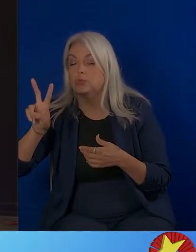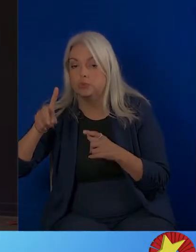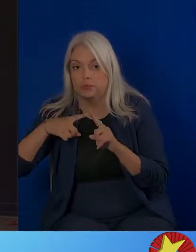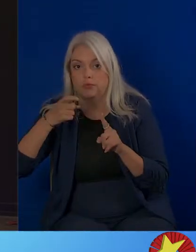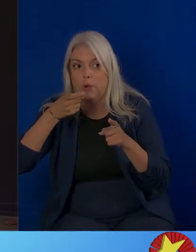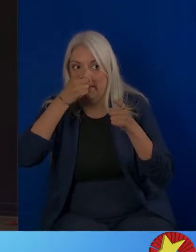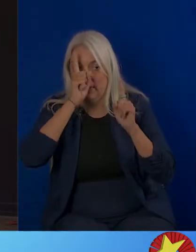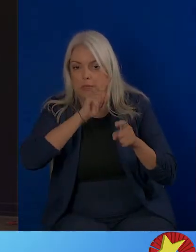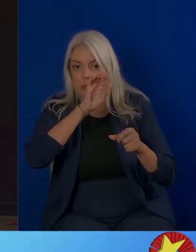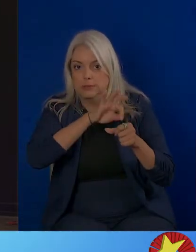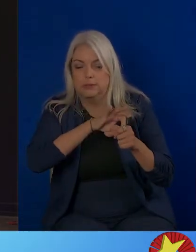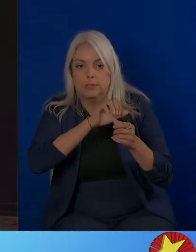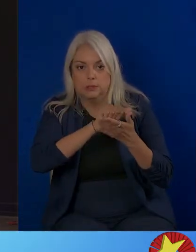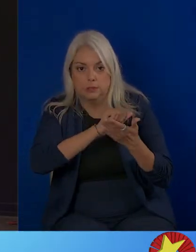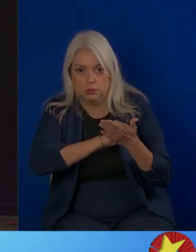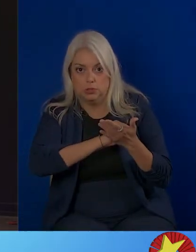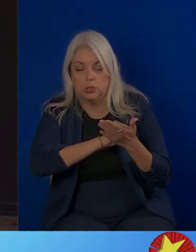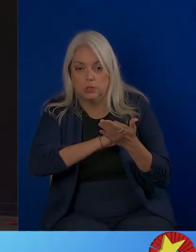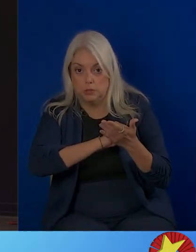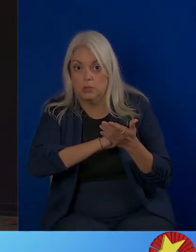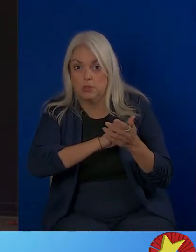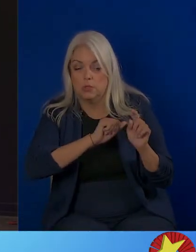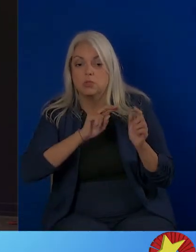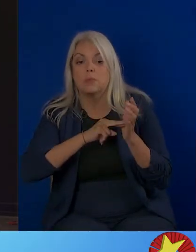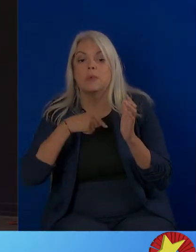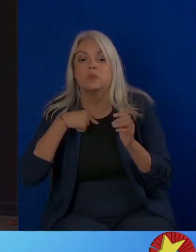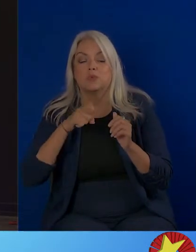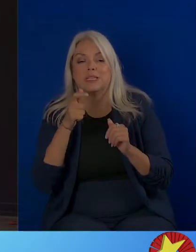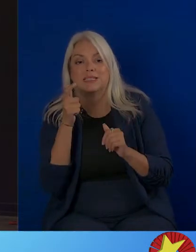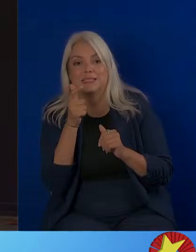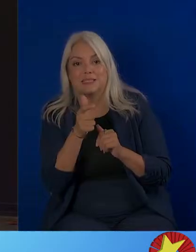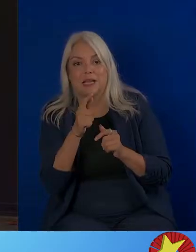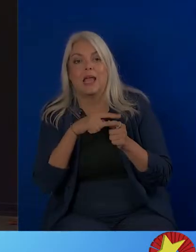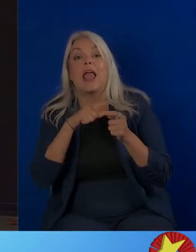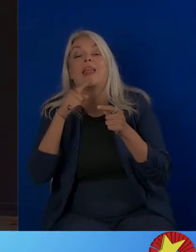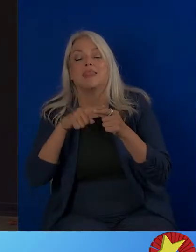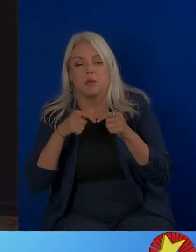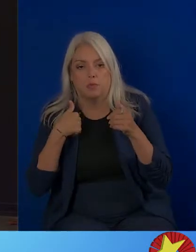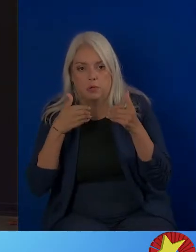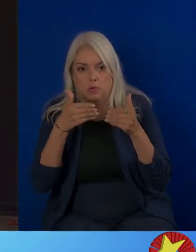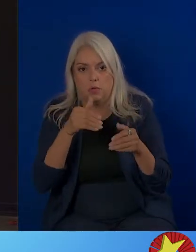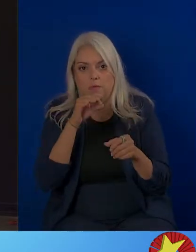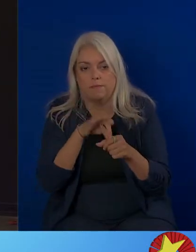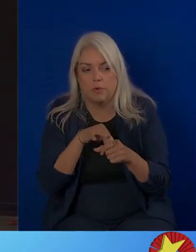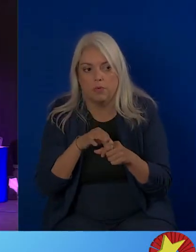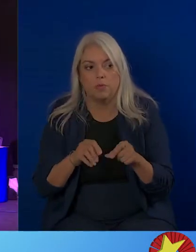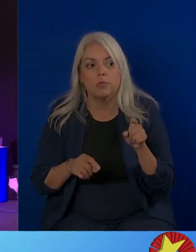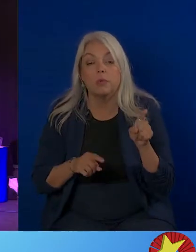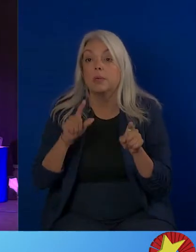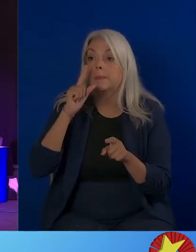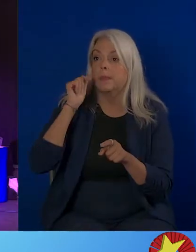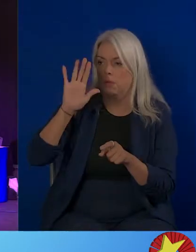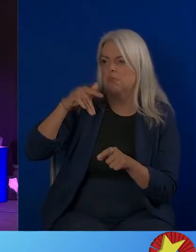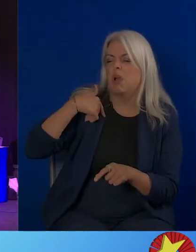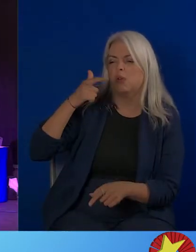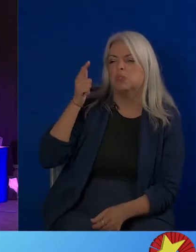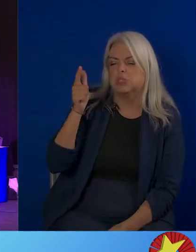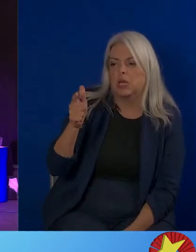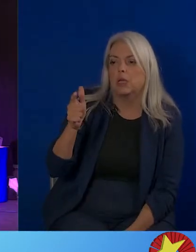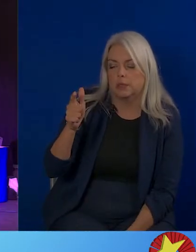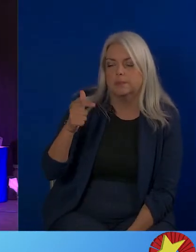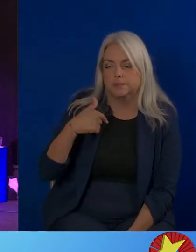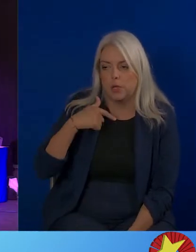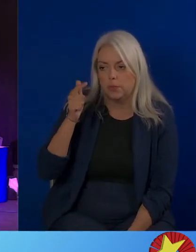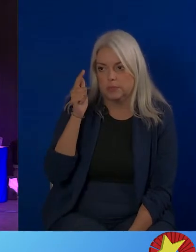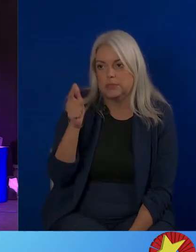agenda. correct. So we will need a second for that and then a vote. I'll second that. This is Bill. I will